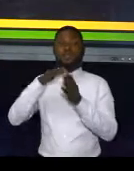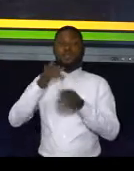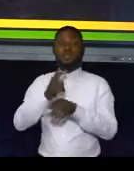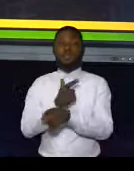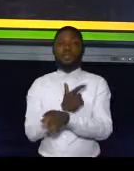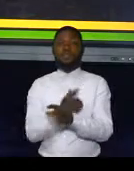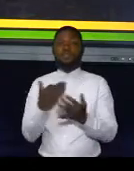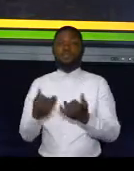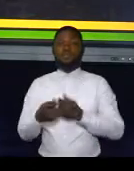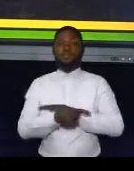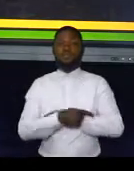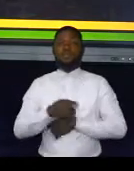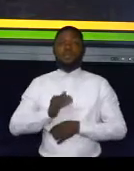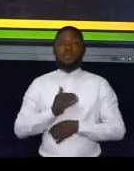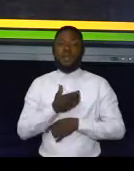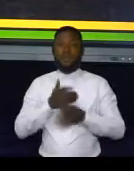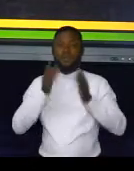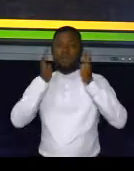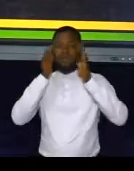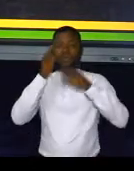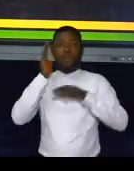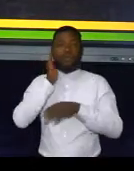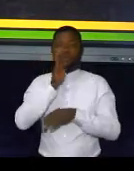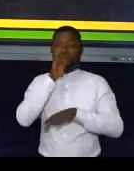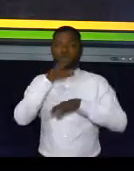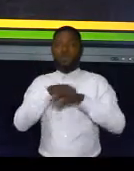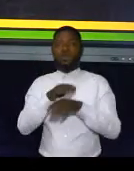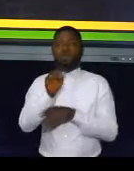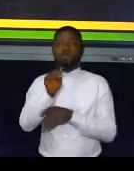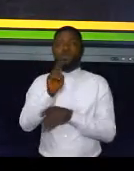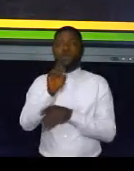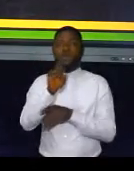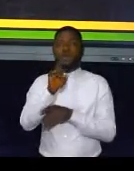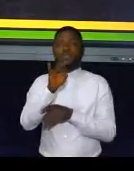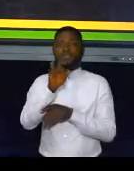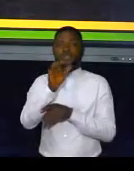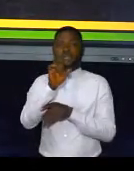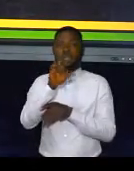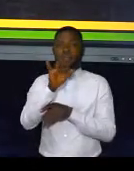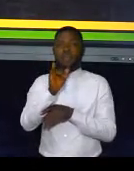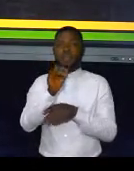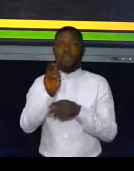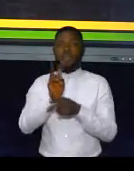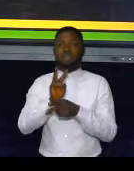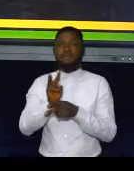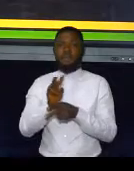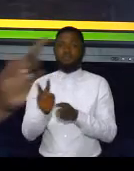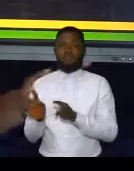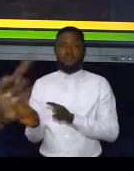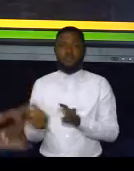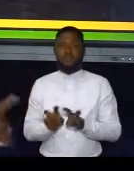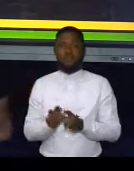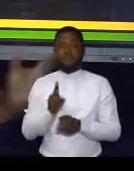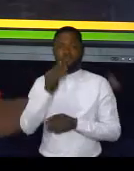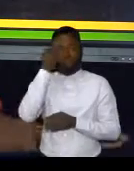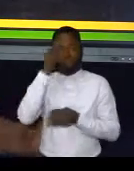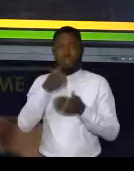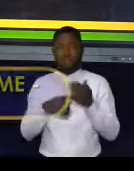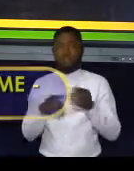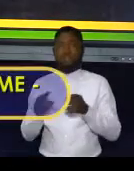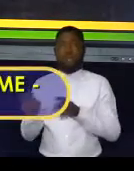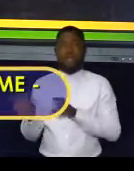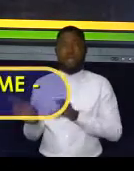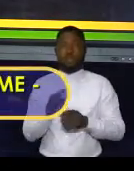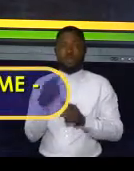English Studies lesson today, our focus will be on auxiliary verbs. Yes, I know you know what